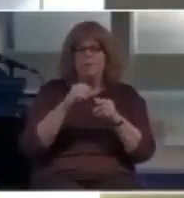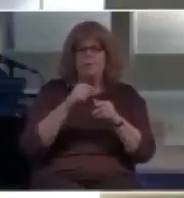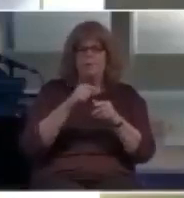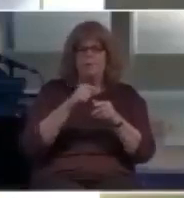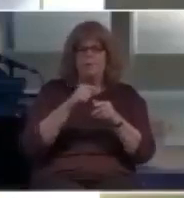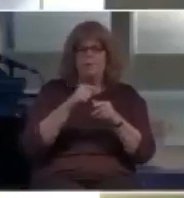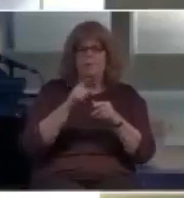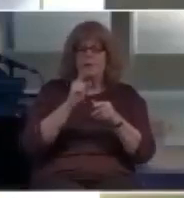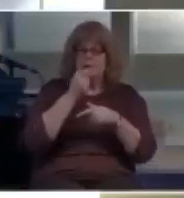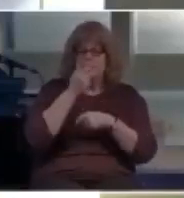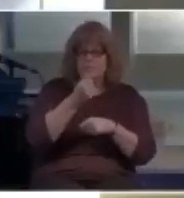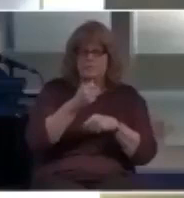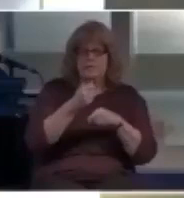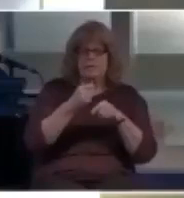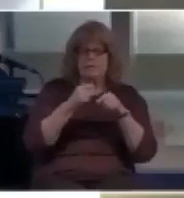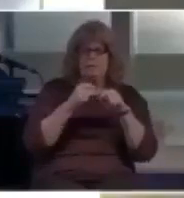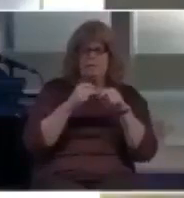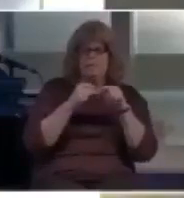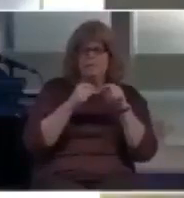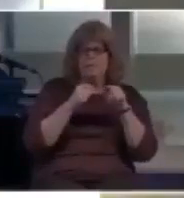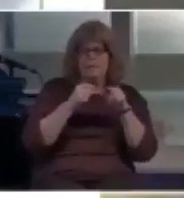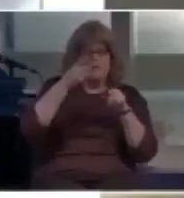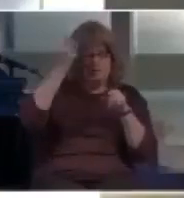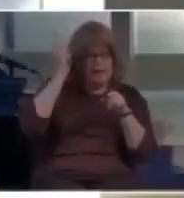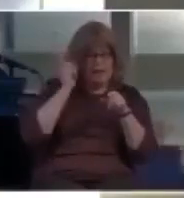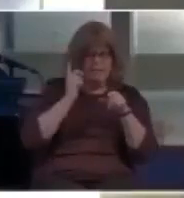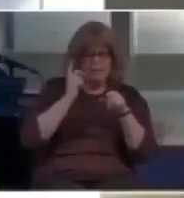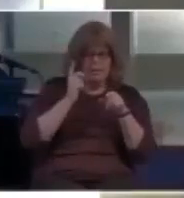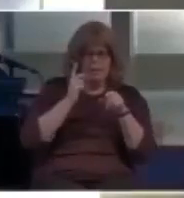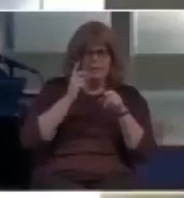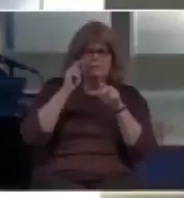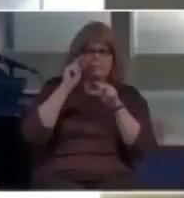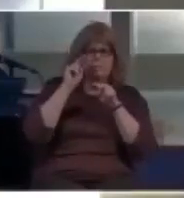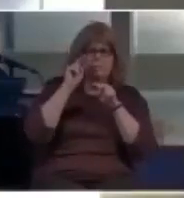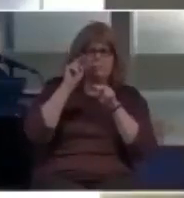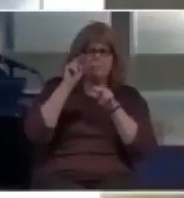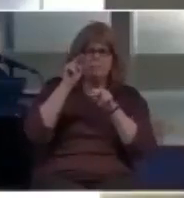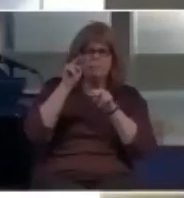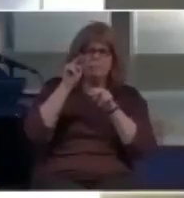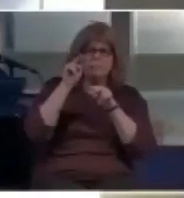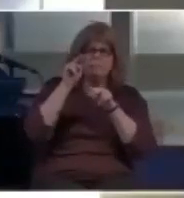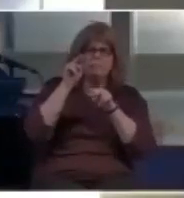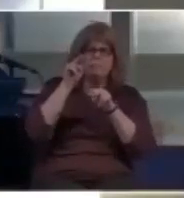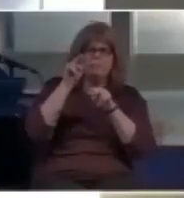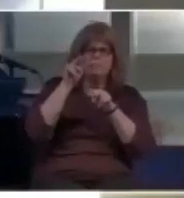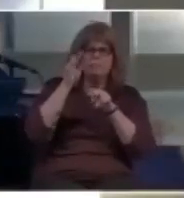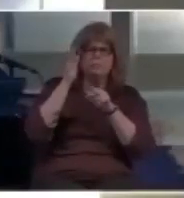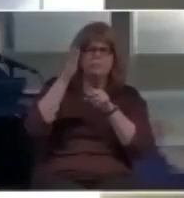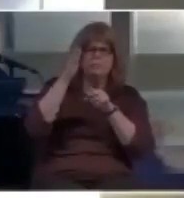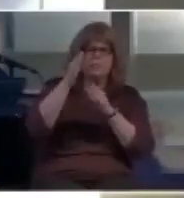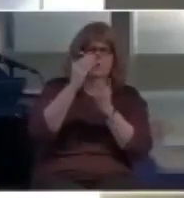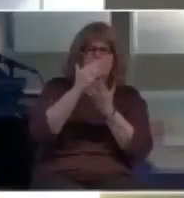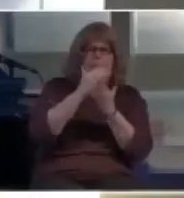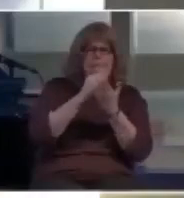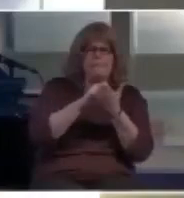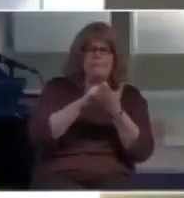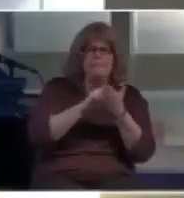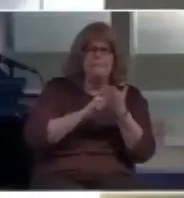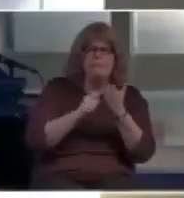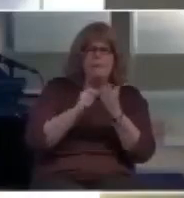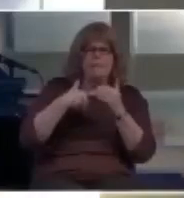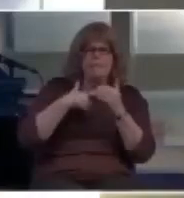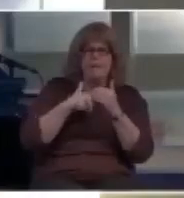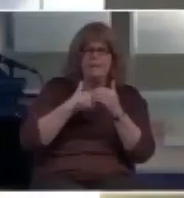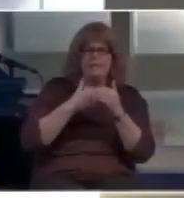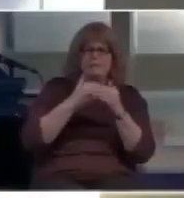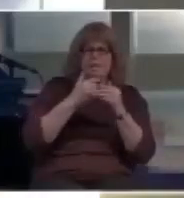And what's interesting here is Daniel is looking ahead and lists the beasts as they will come